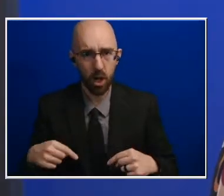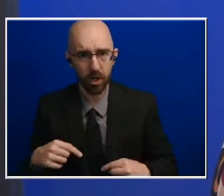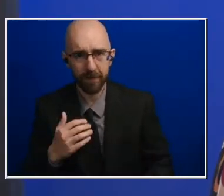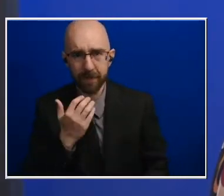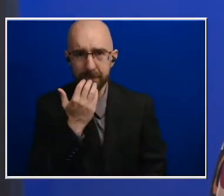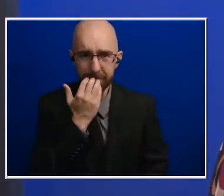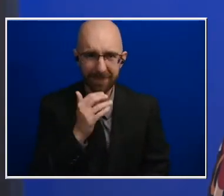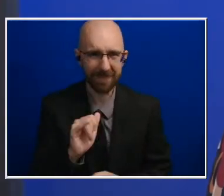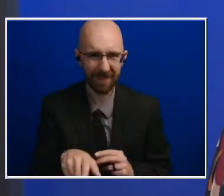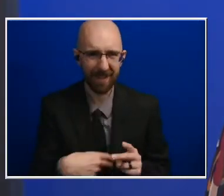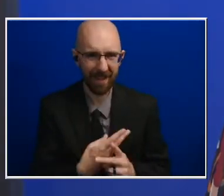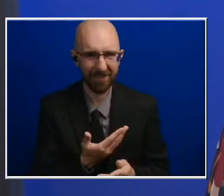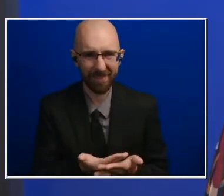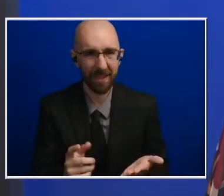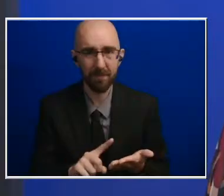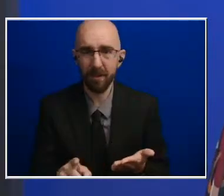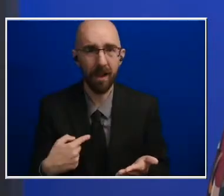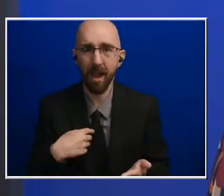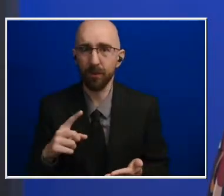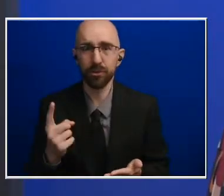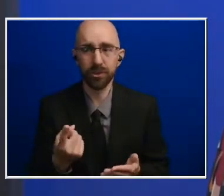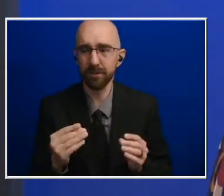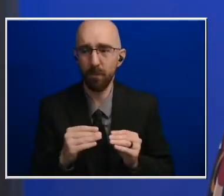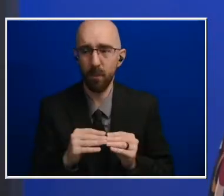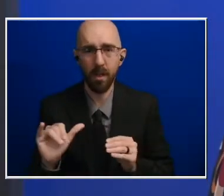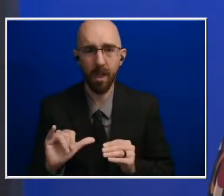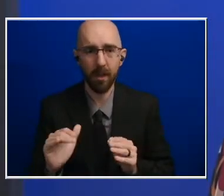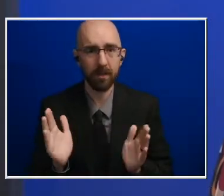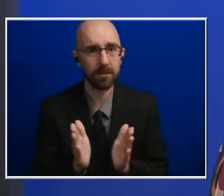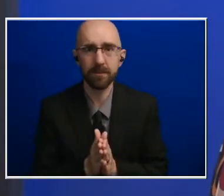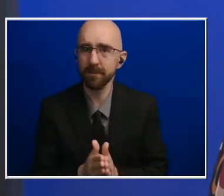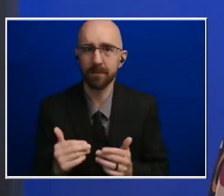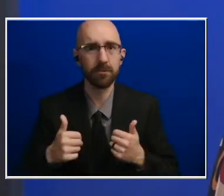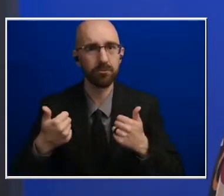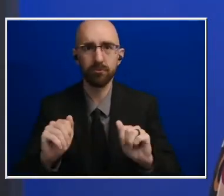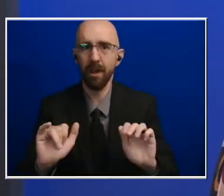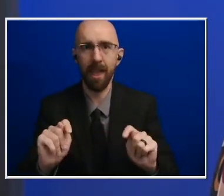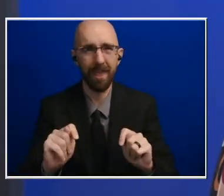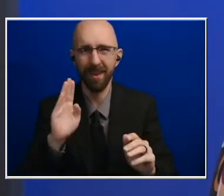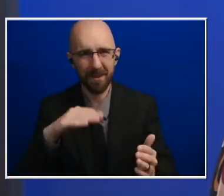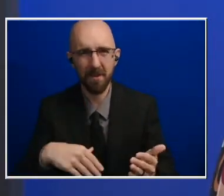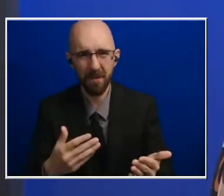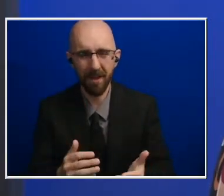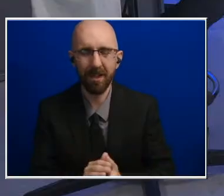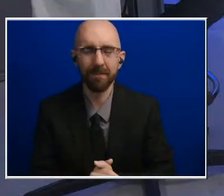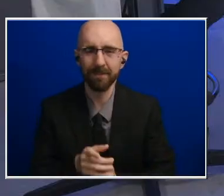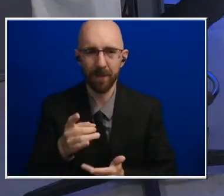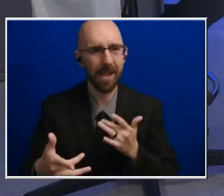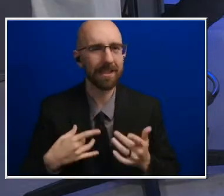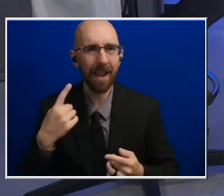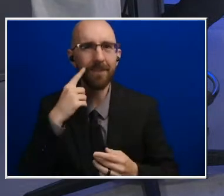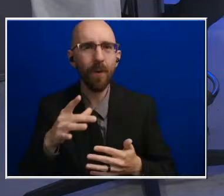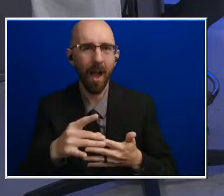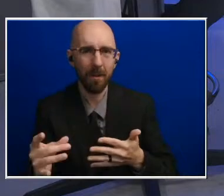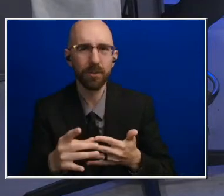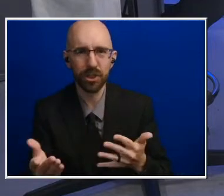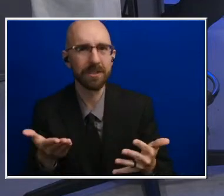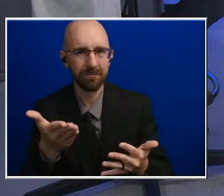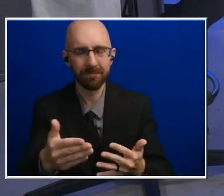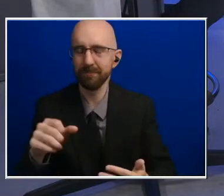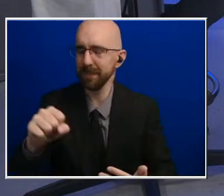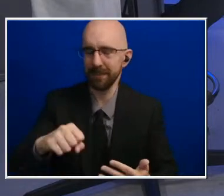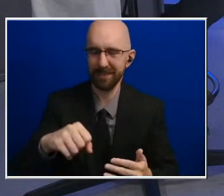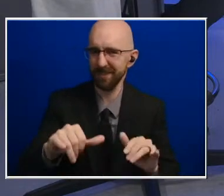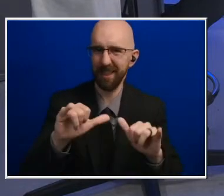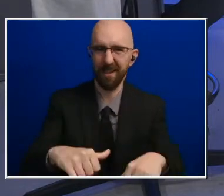but I was just more like, oh, let's get this done, you know, and... You were excited for this option? Yes, yes. So